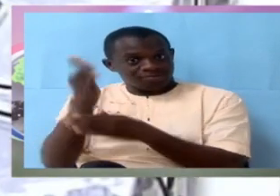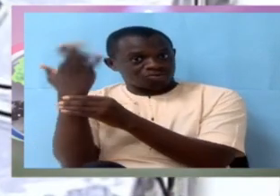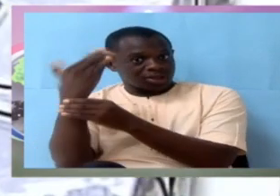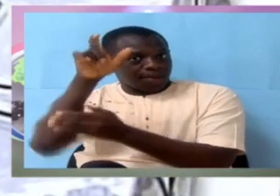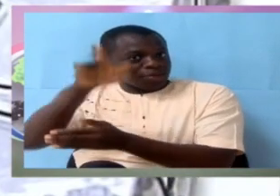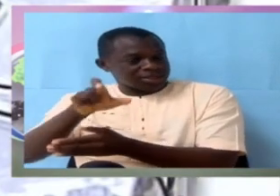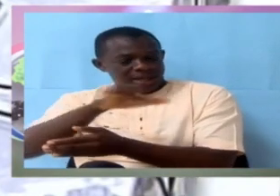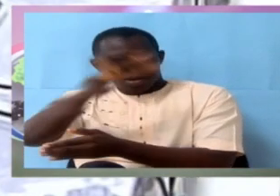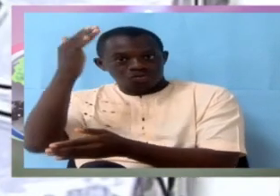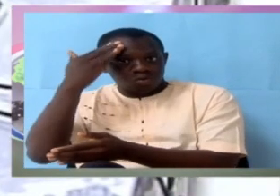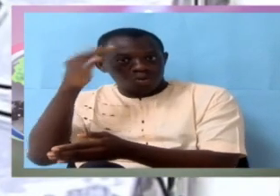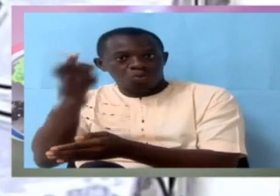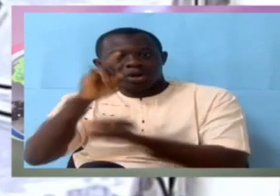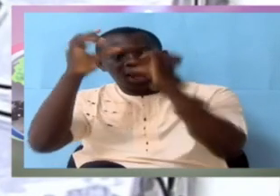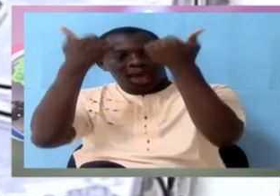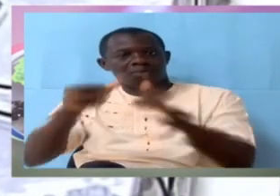happening.